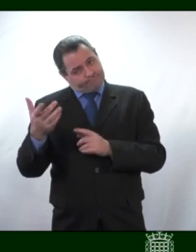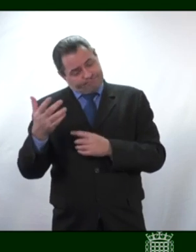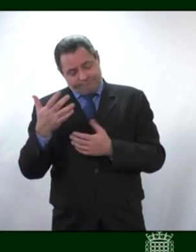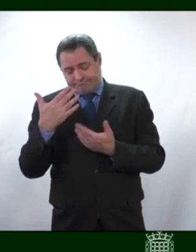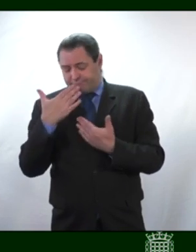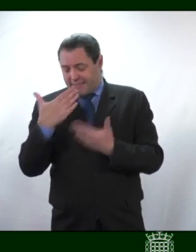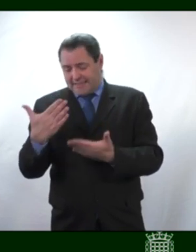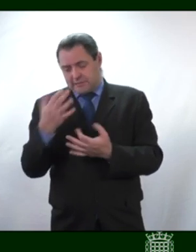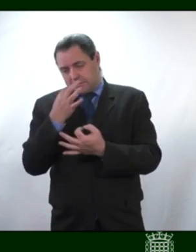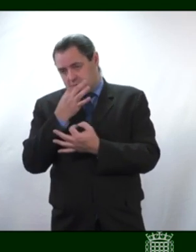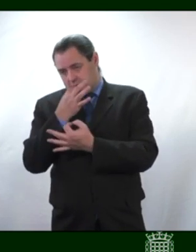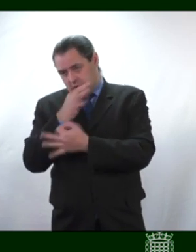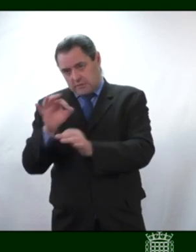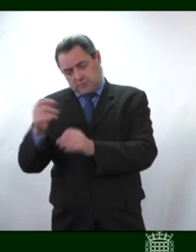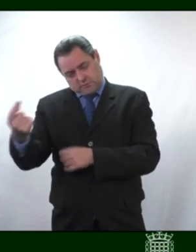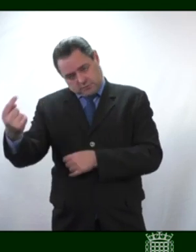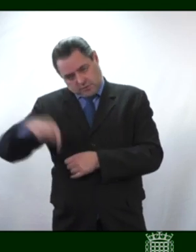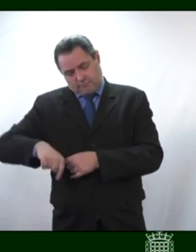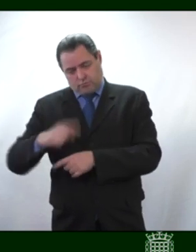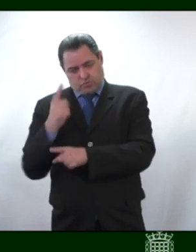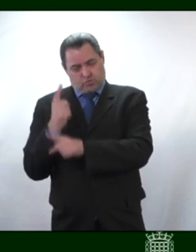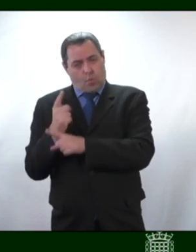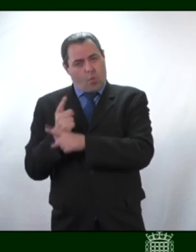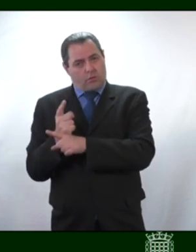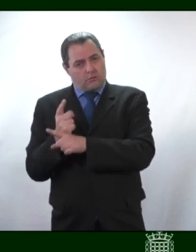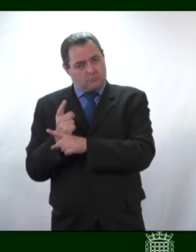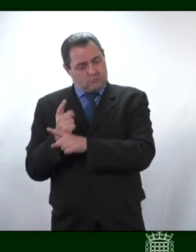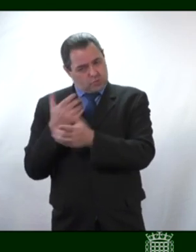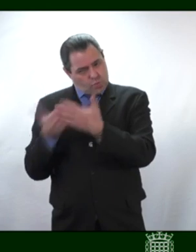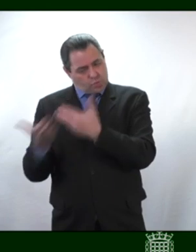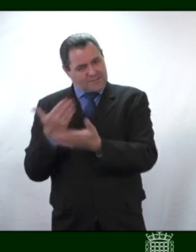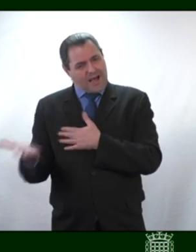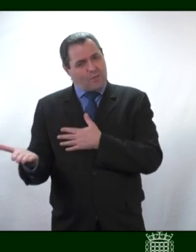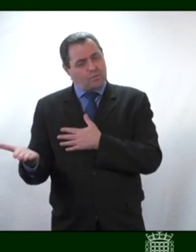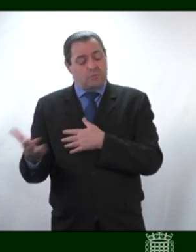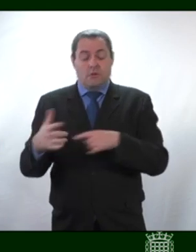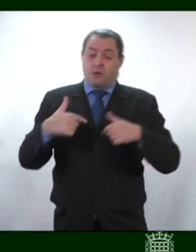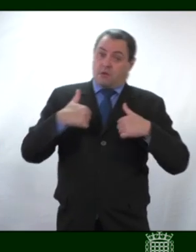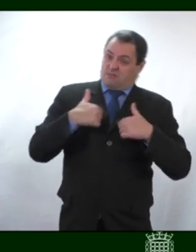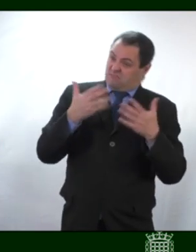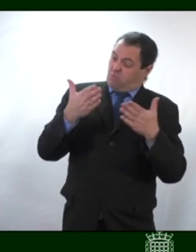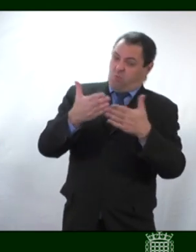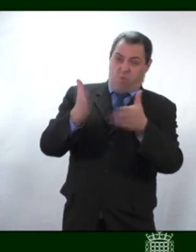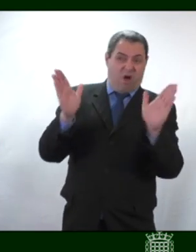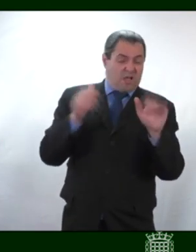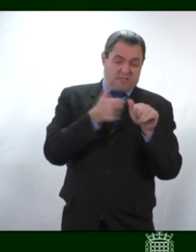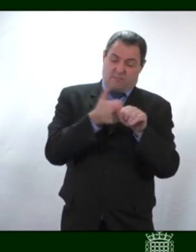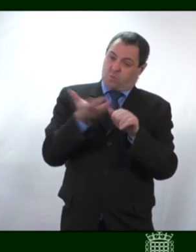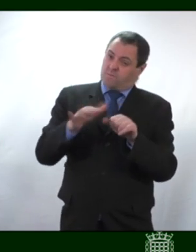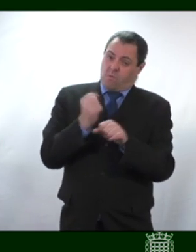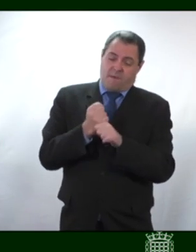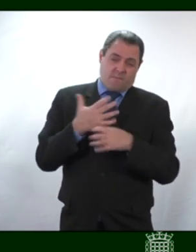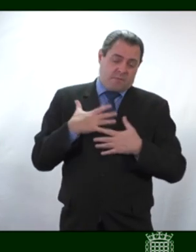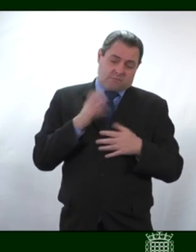Manchester to come back to the table, there is a very widespread support available. Andy